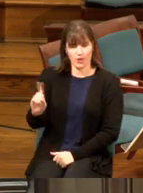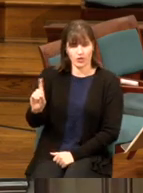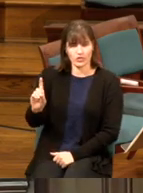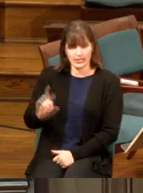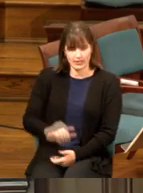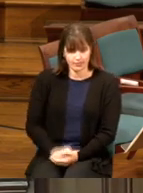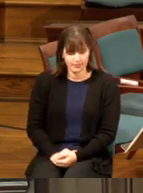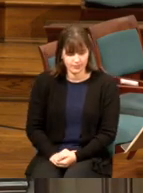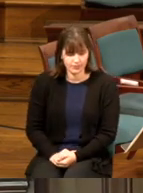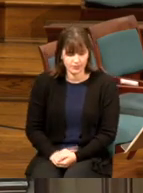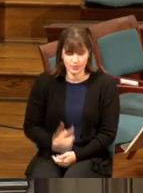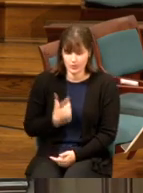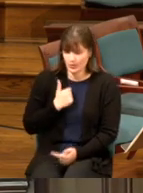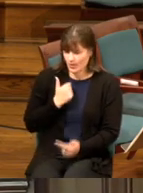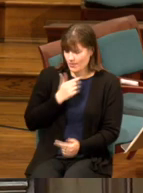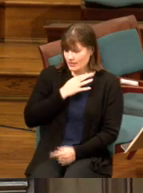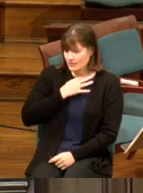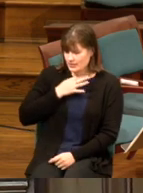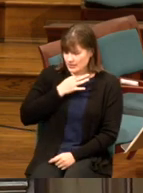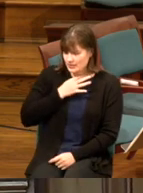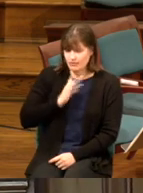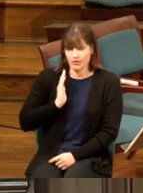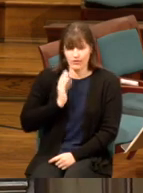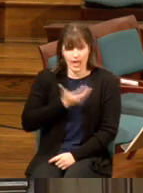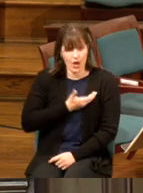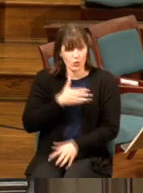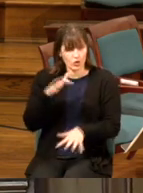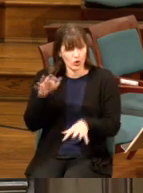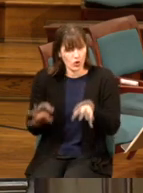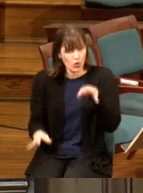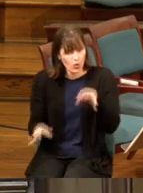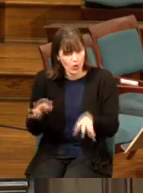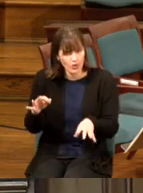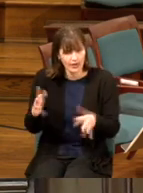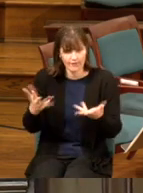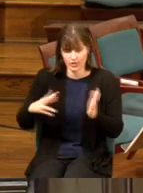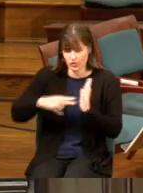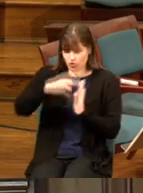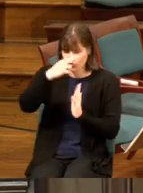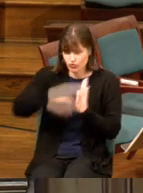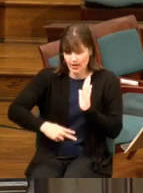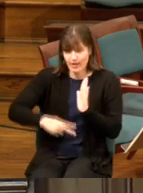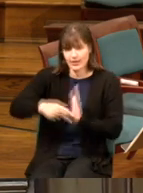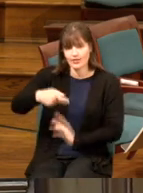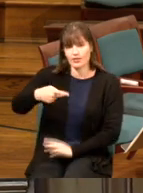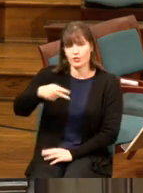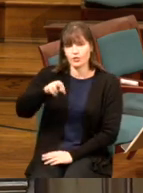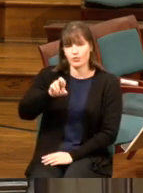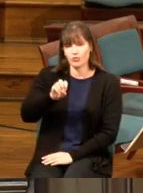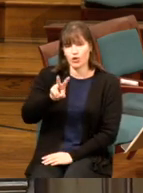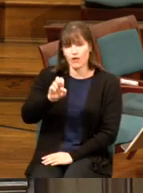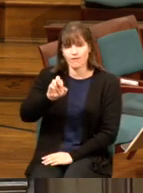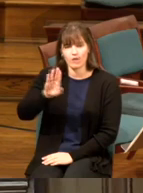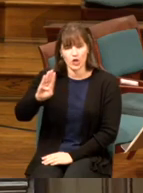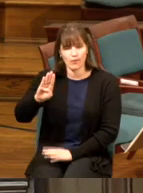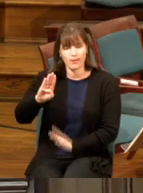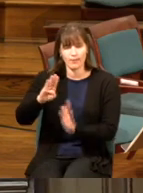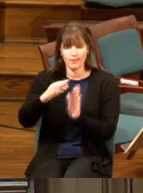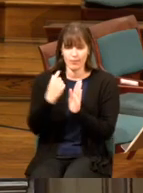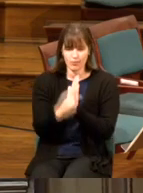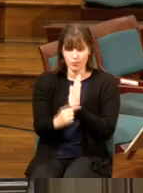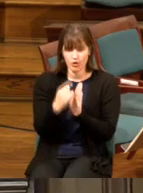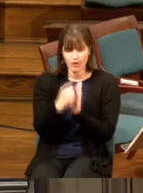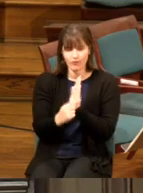I wonder if the court has read the words the proverb offers us today.